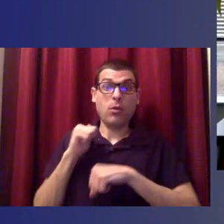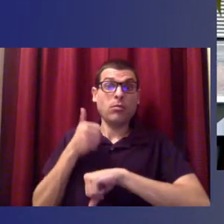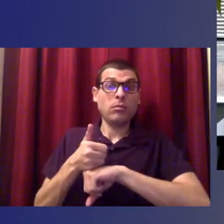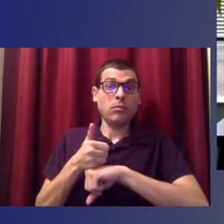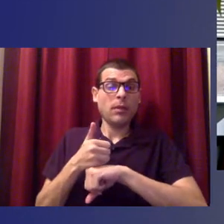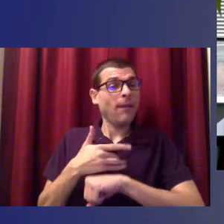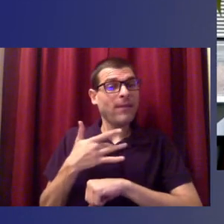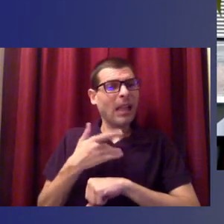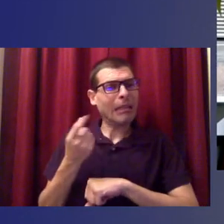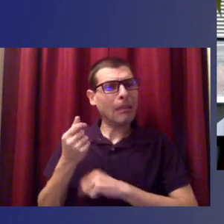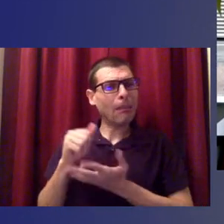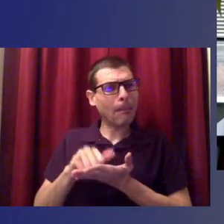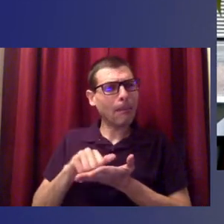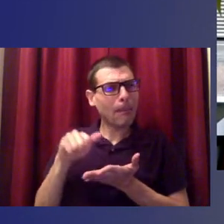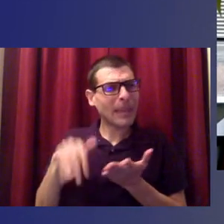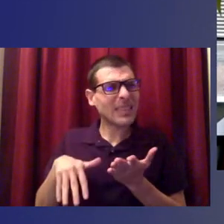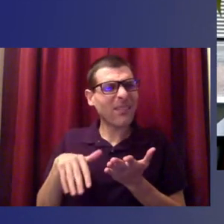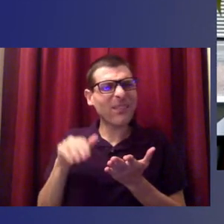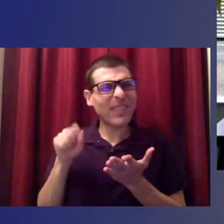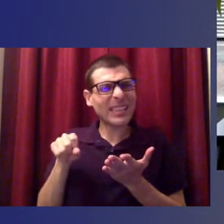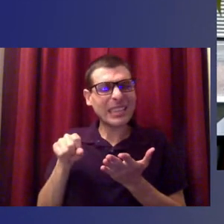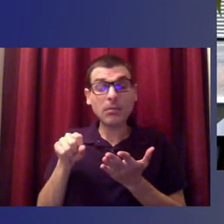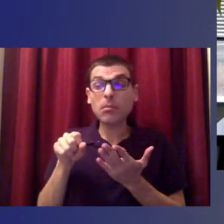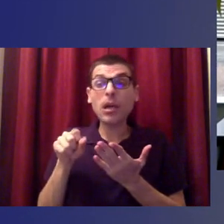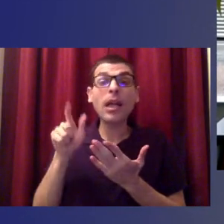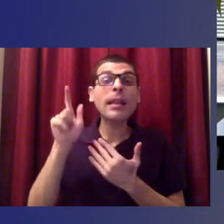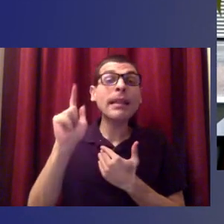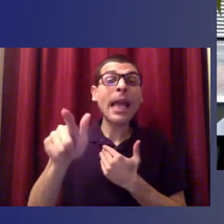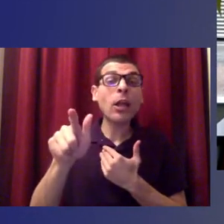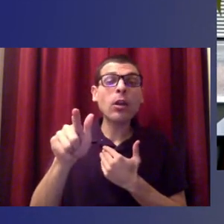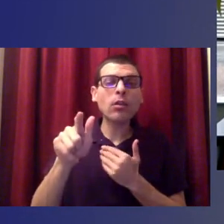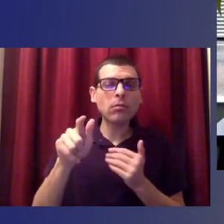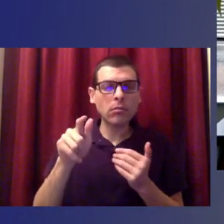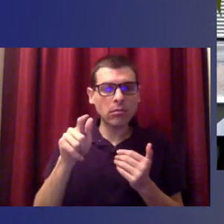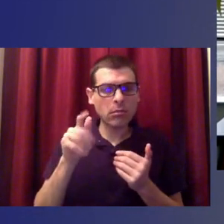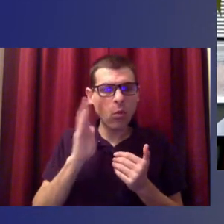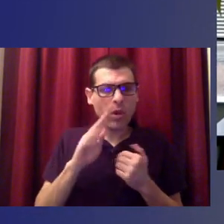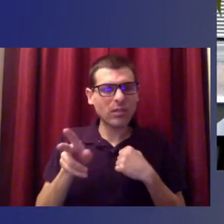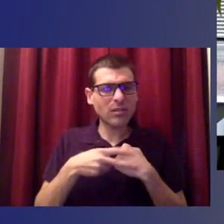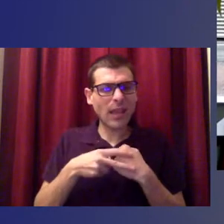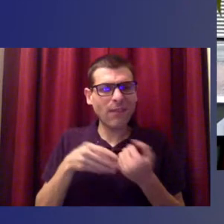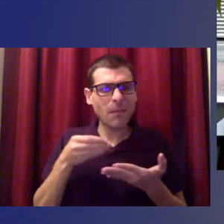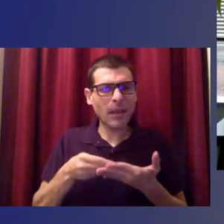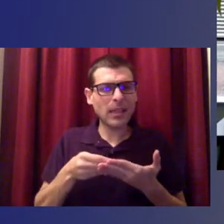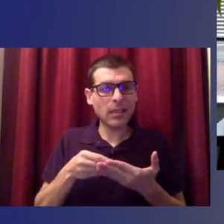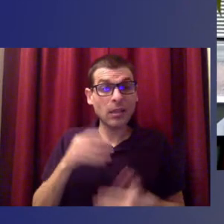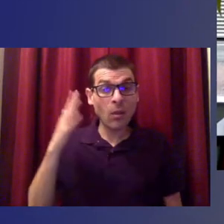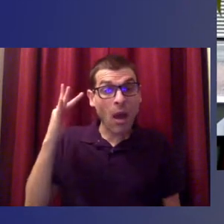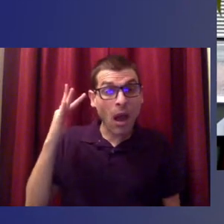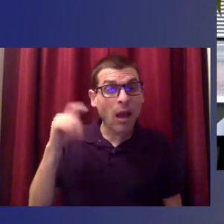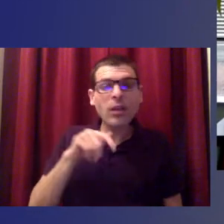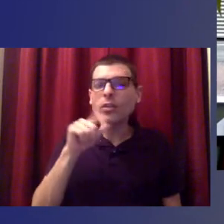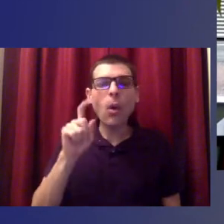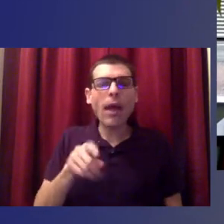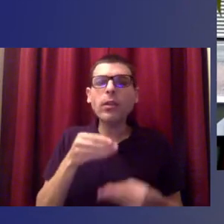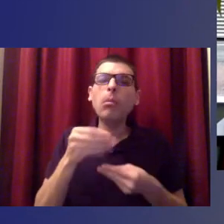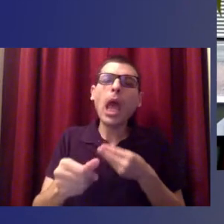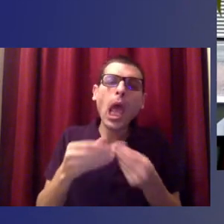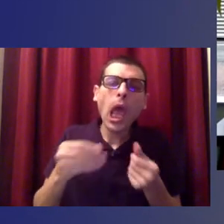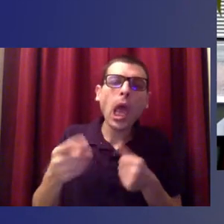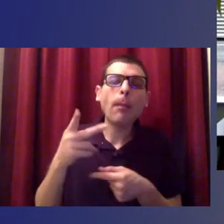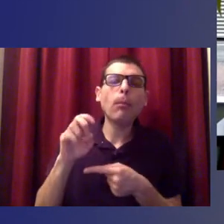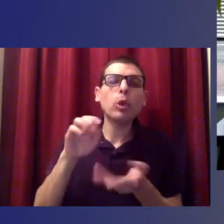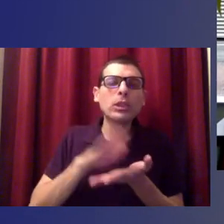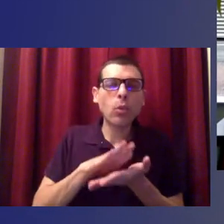We're paying right now for the impact of not having early childhood education for all children. When we have, you